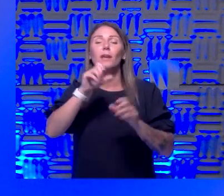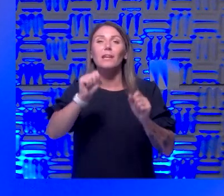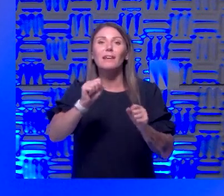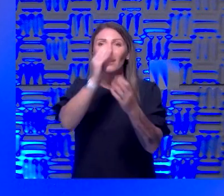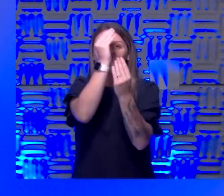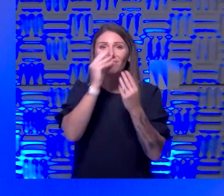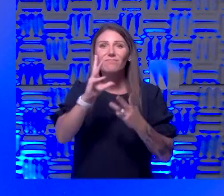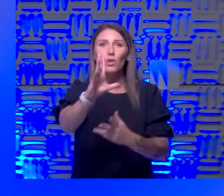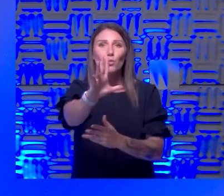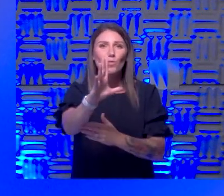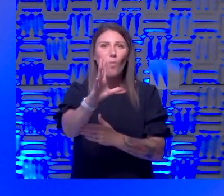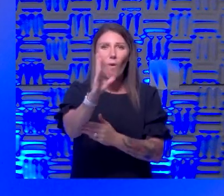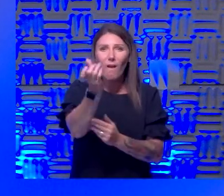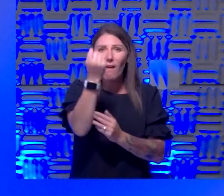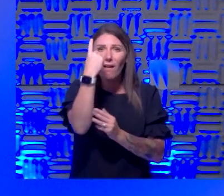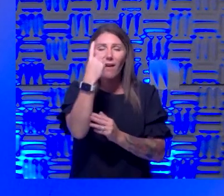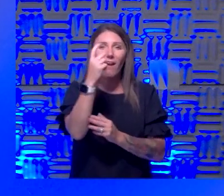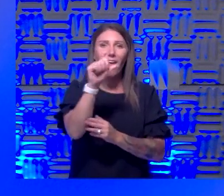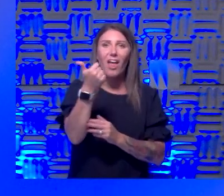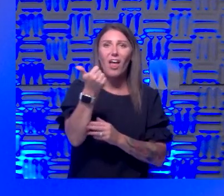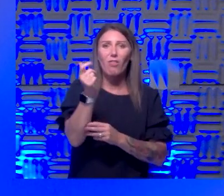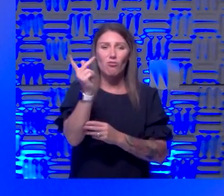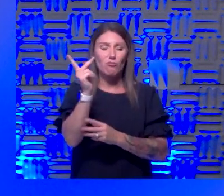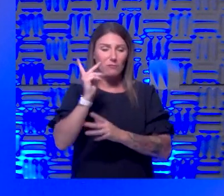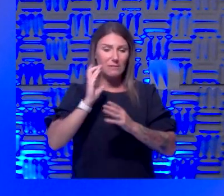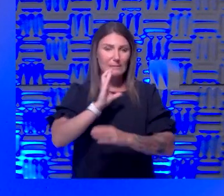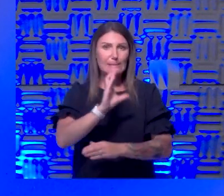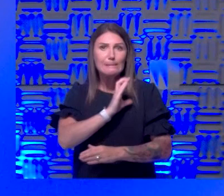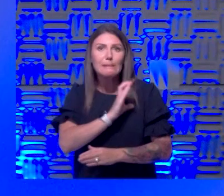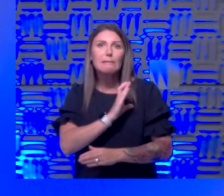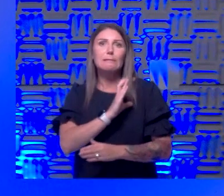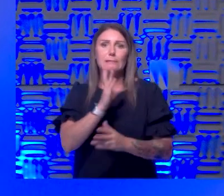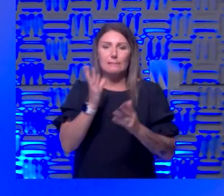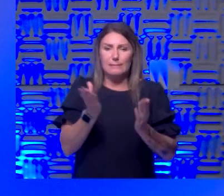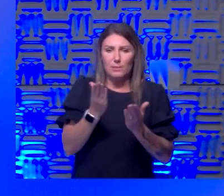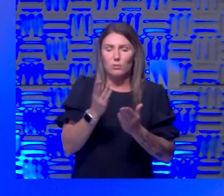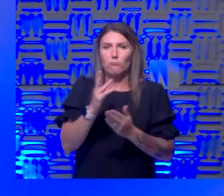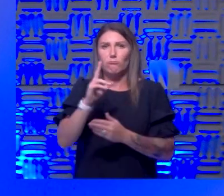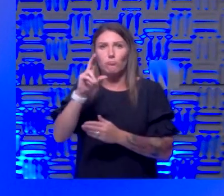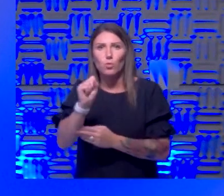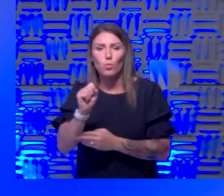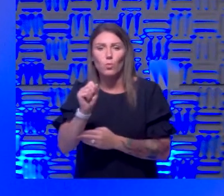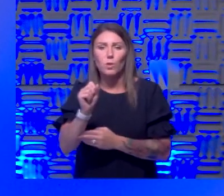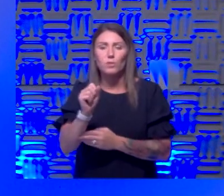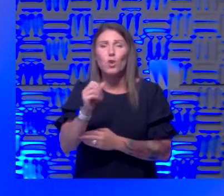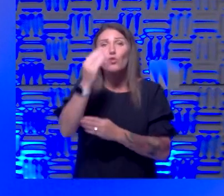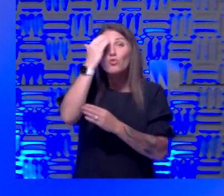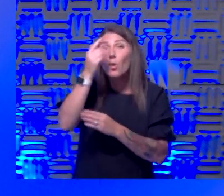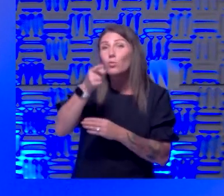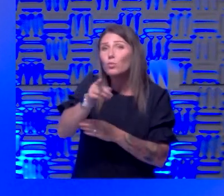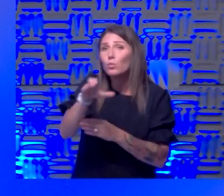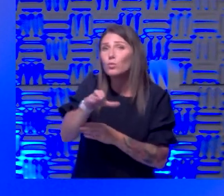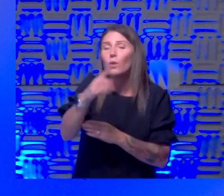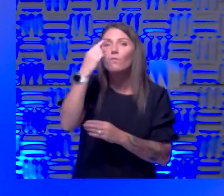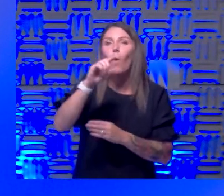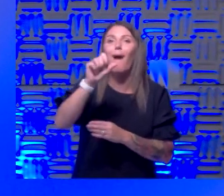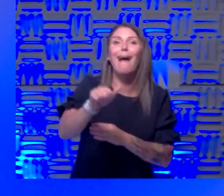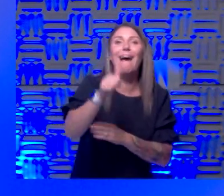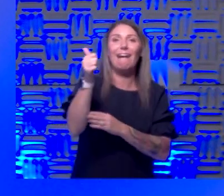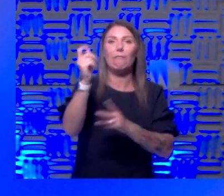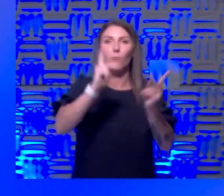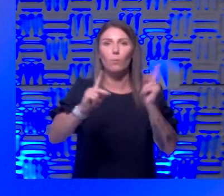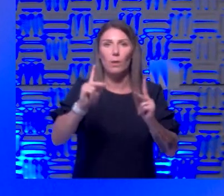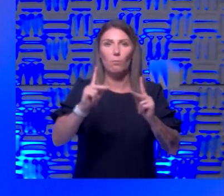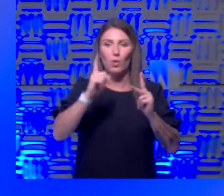conscience for your other fellow citizens, we know that you are doing this for other people so that you don't spread it to someone